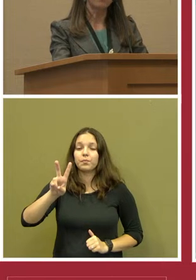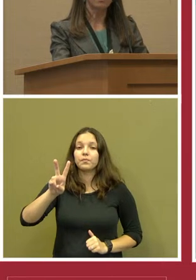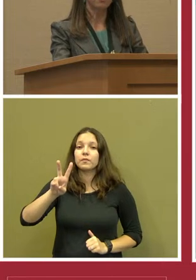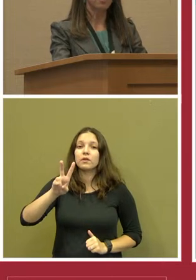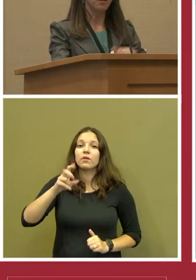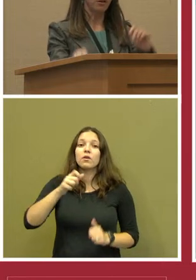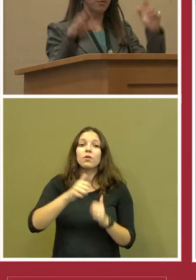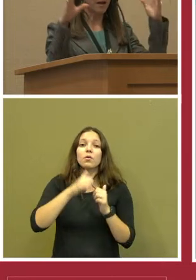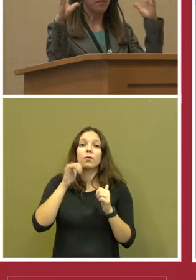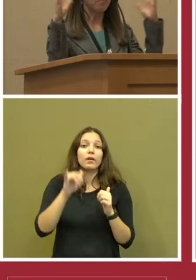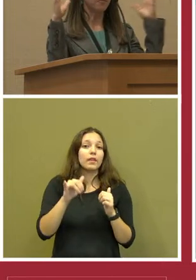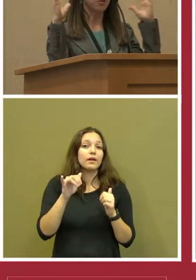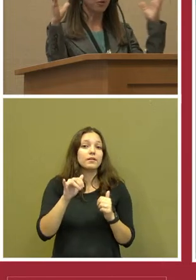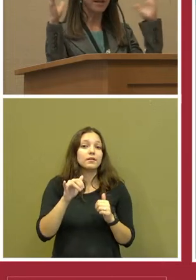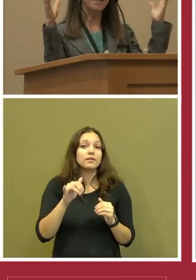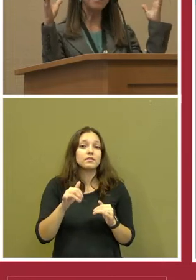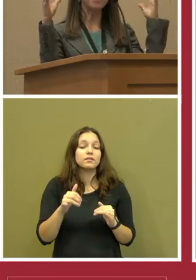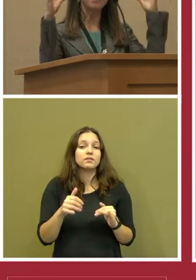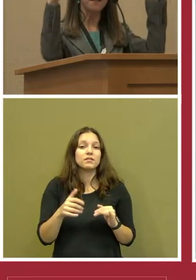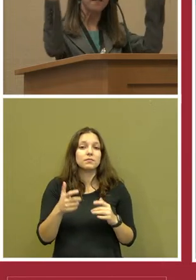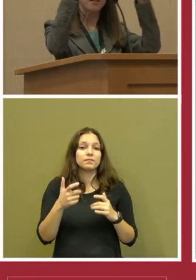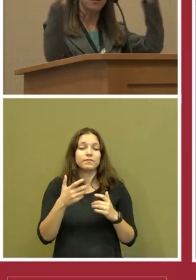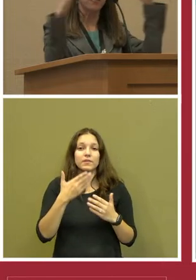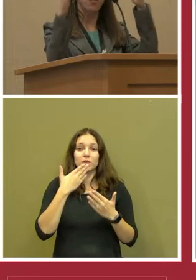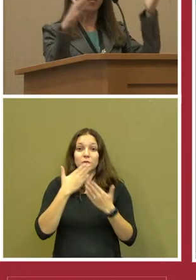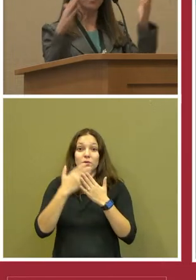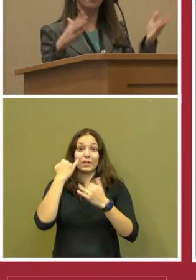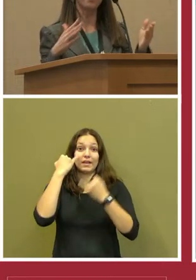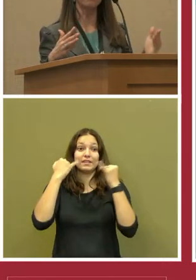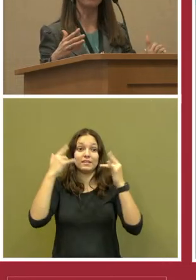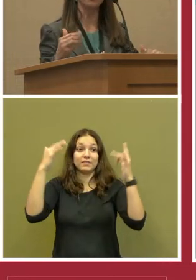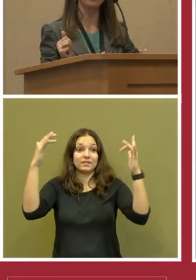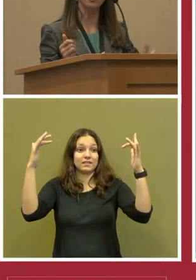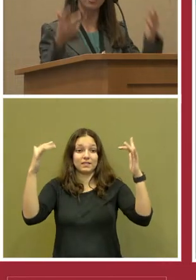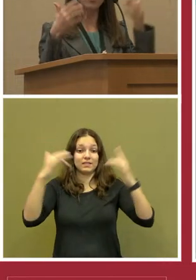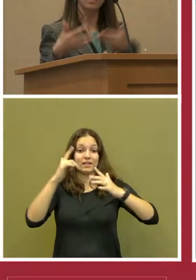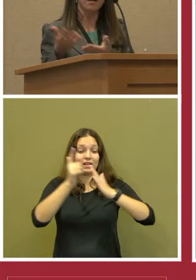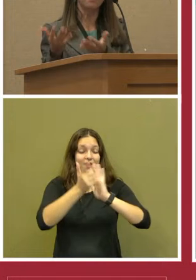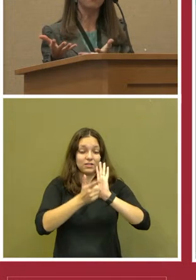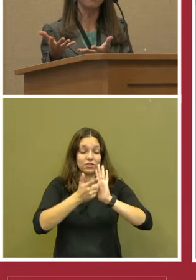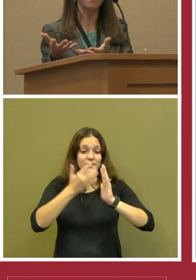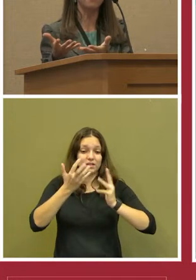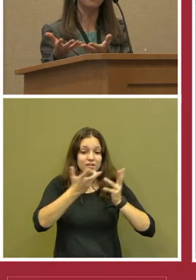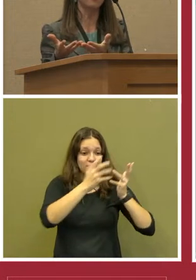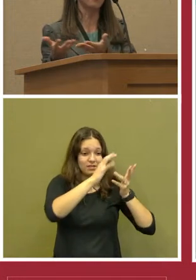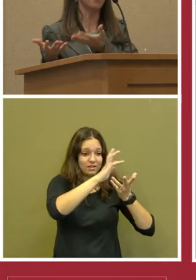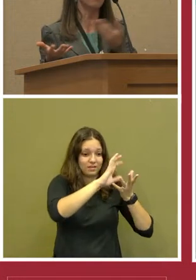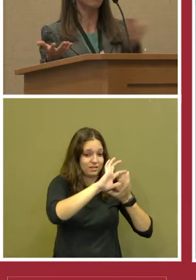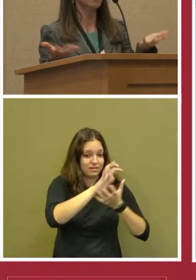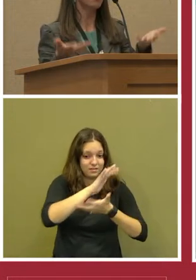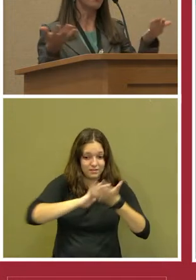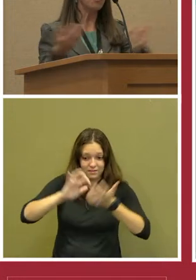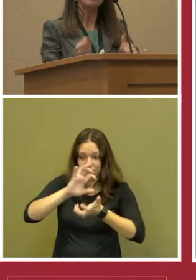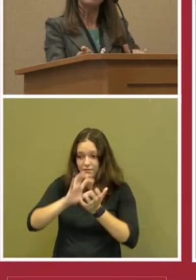with that, we all know, you know, great ideas, and then they sort of work their way through legislation, and what comes out at the end is,